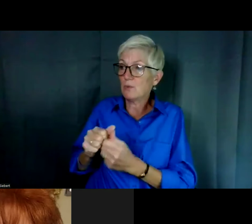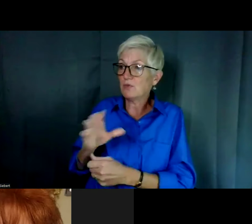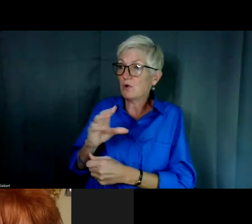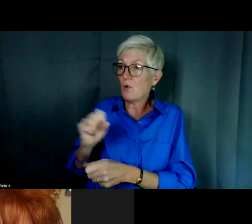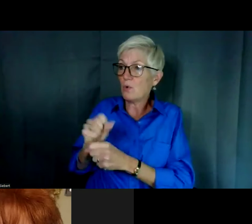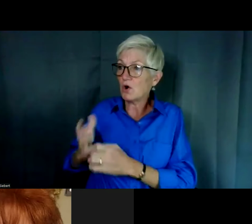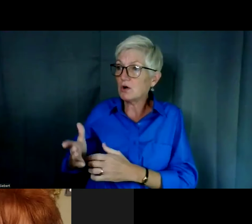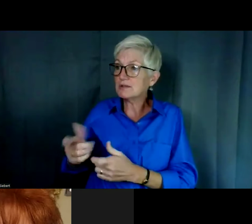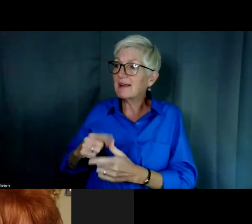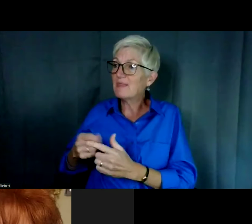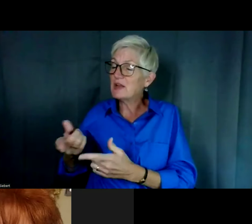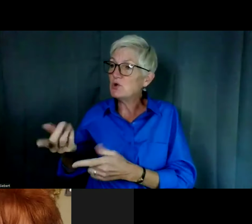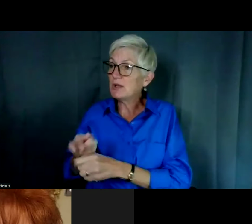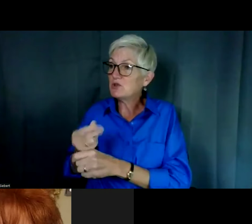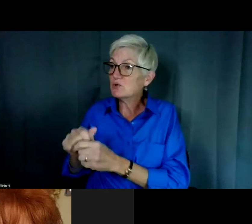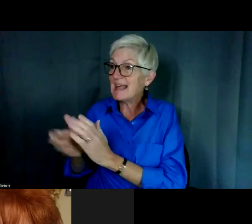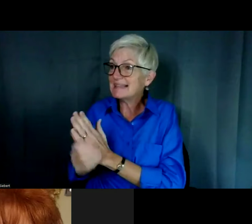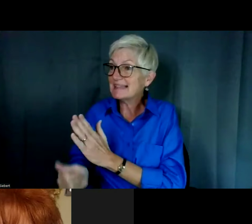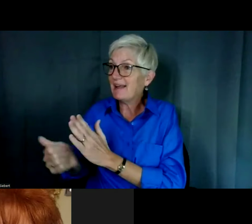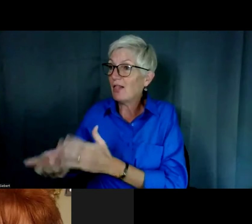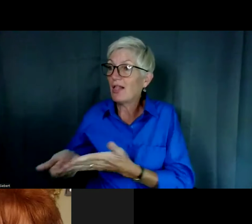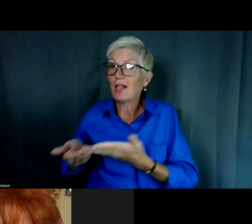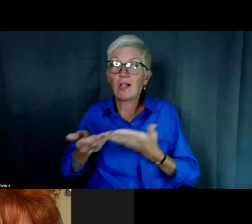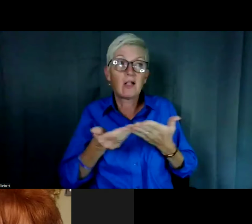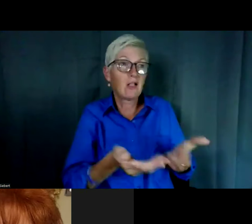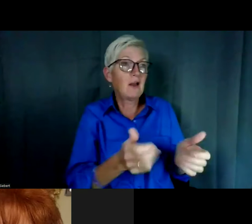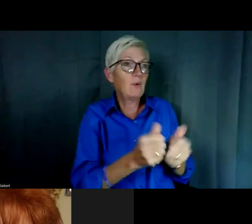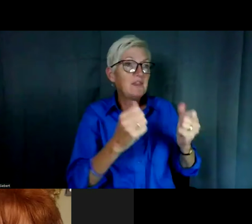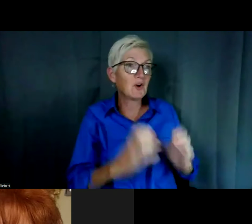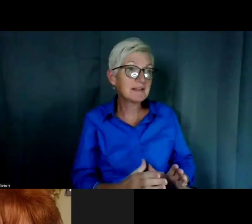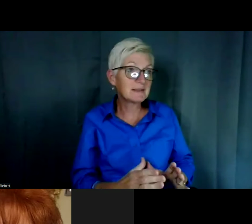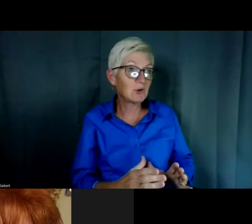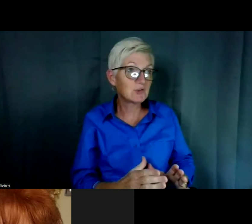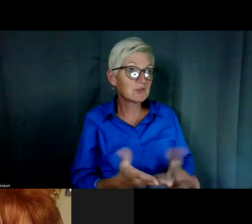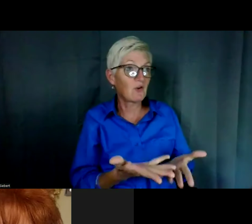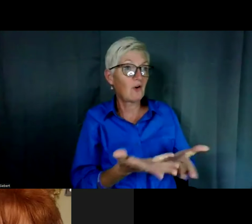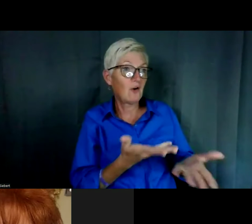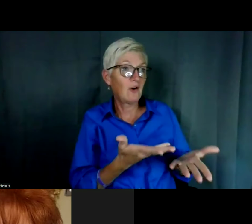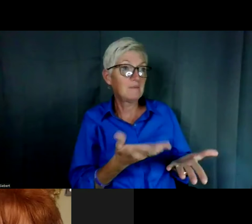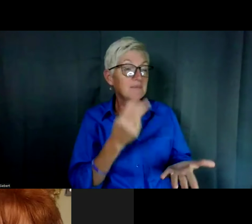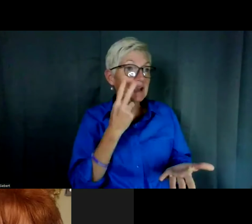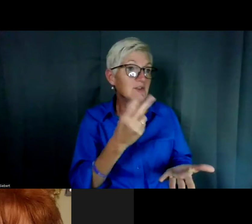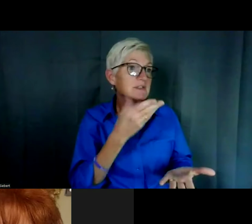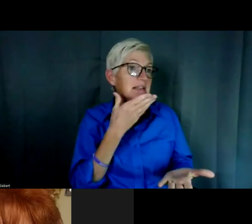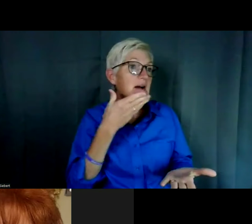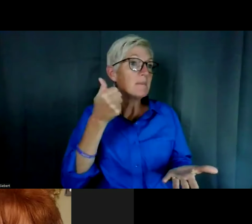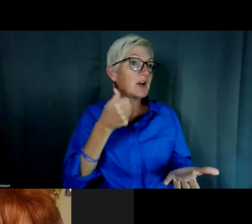set with customers and hopefully see a much better impact